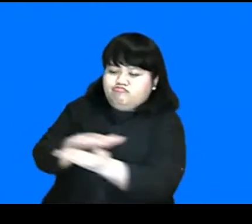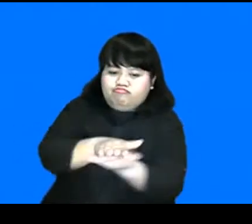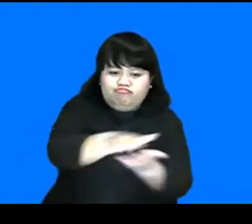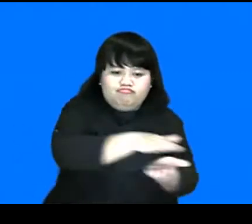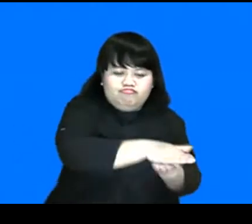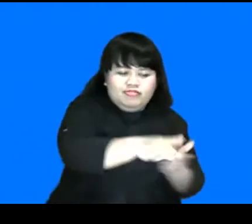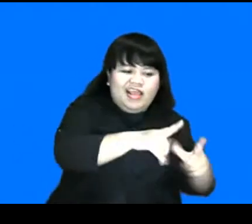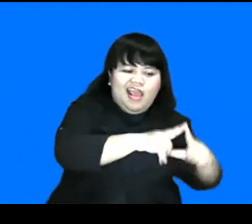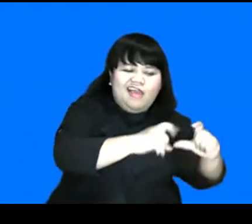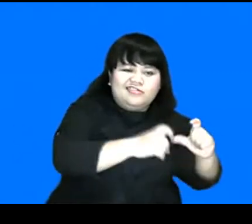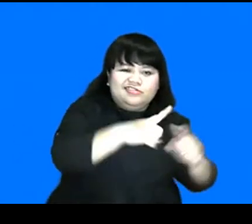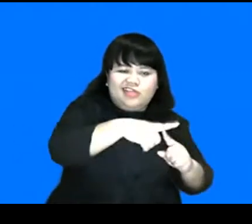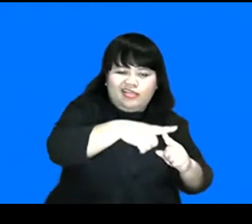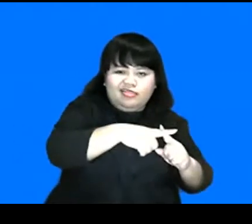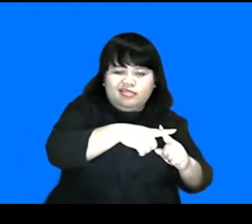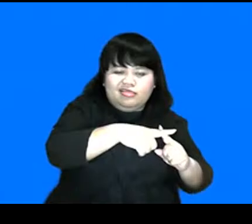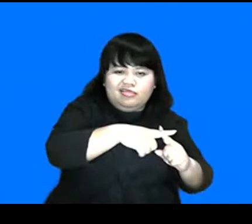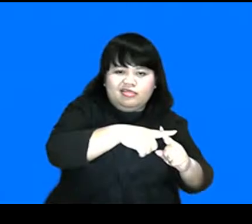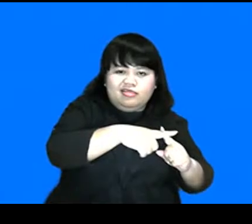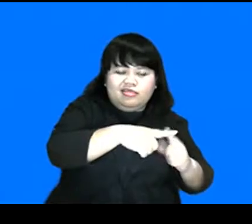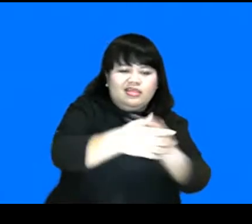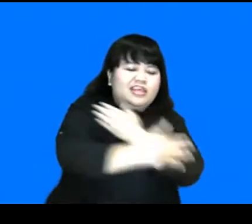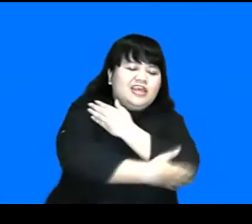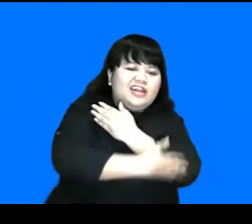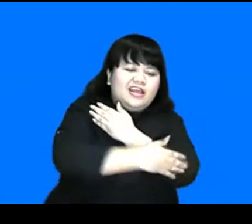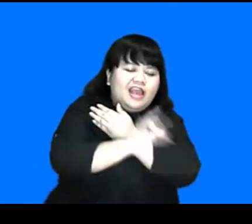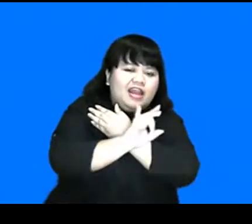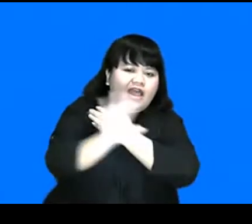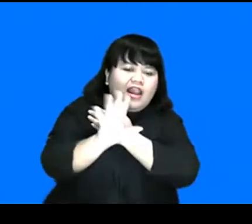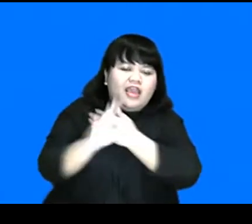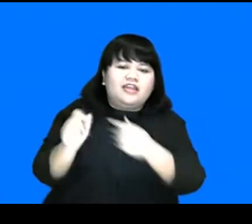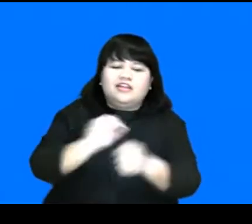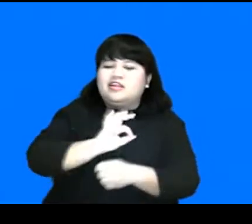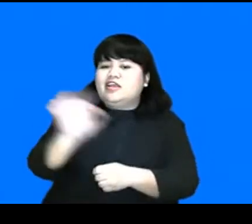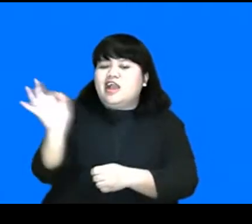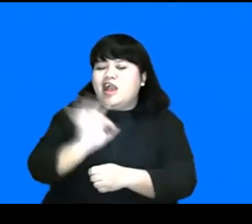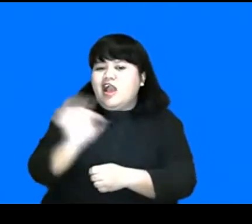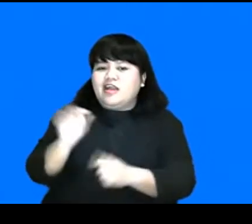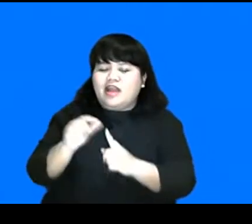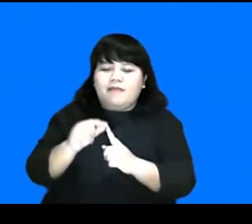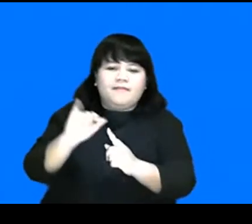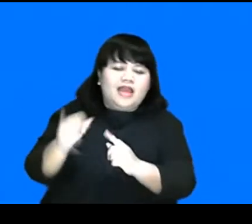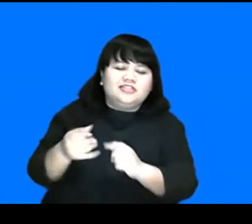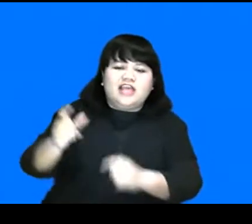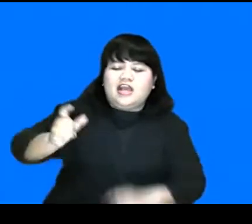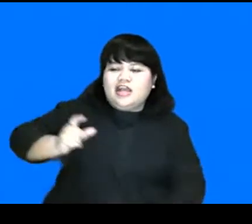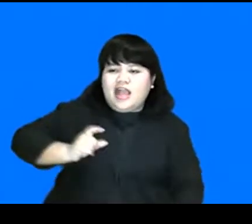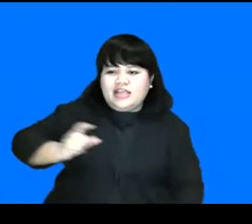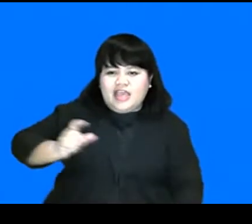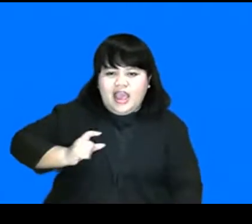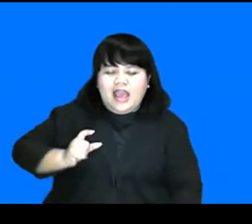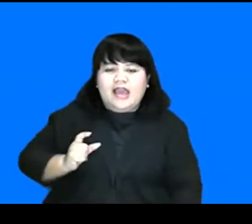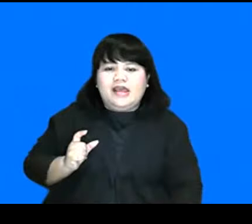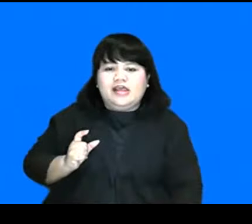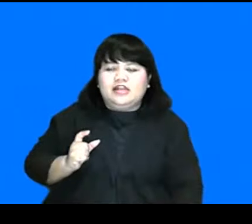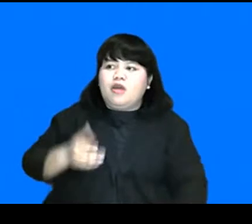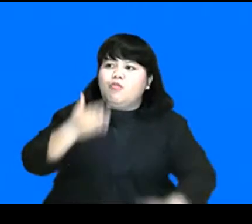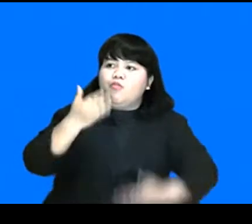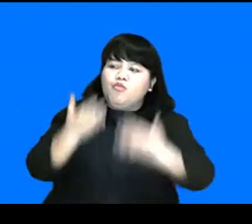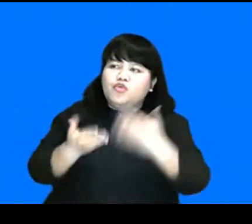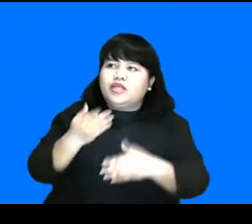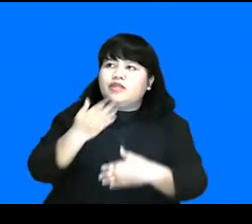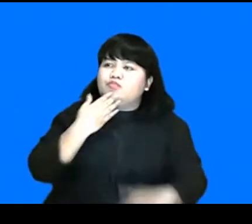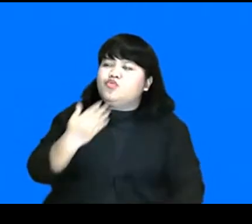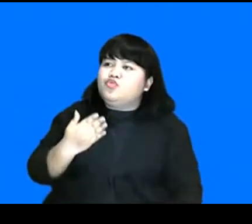a wealth tax. And you can't control the world. You will always have these tax havens and things like that. Wouldn't that even encourage more